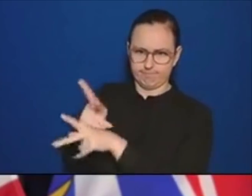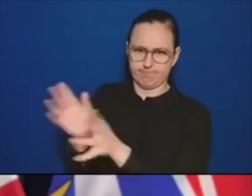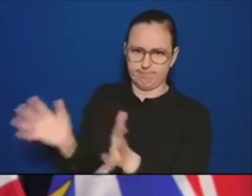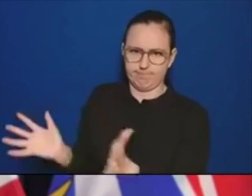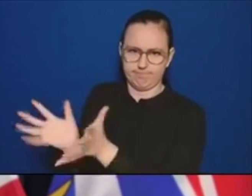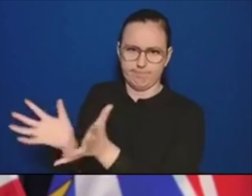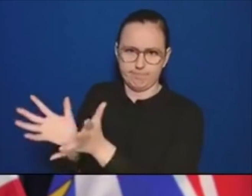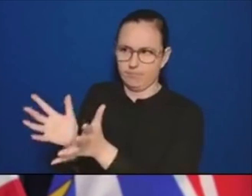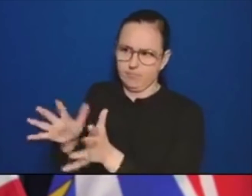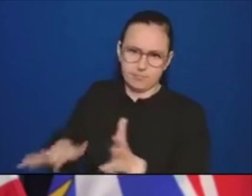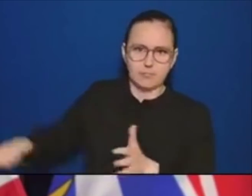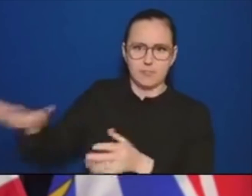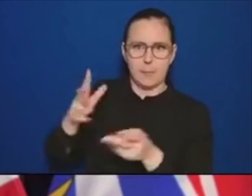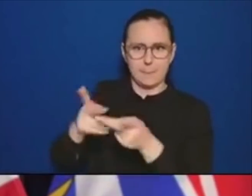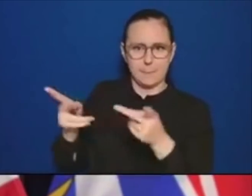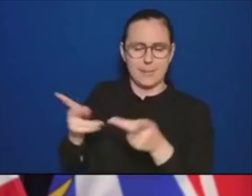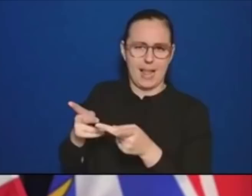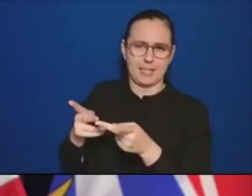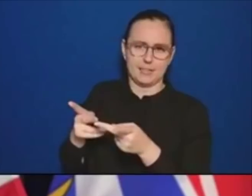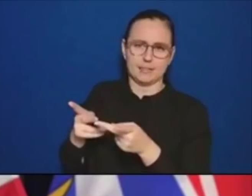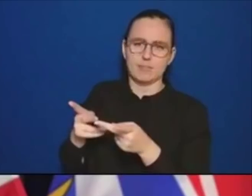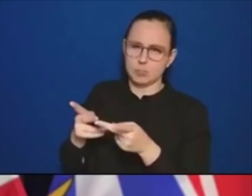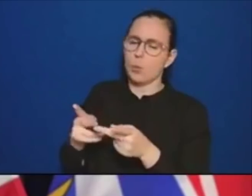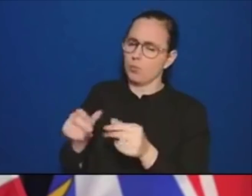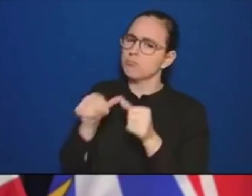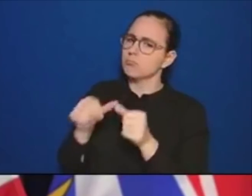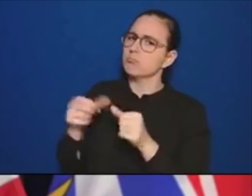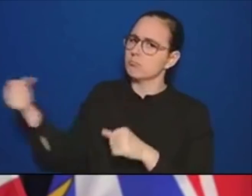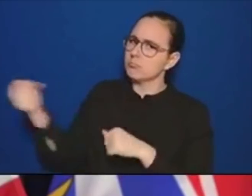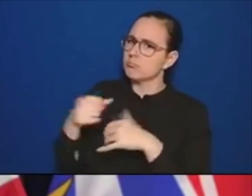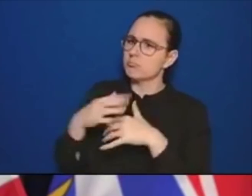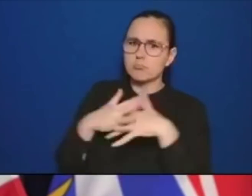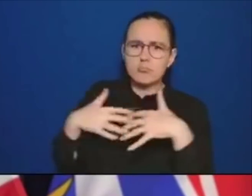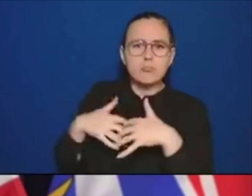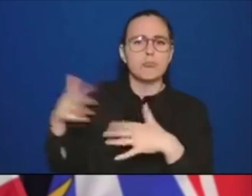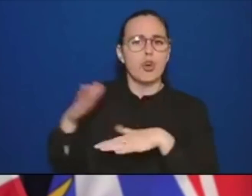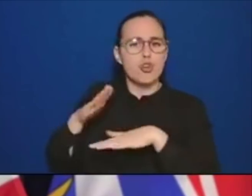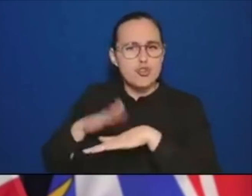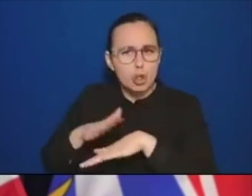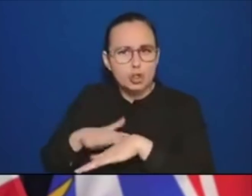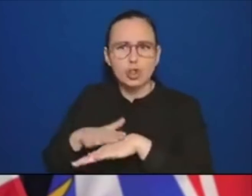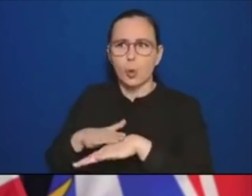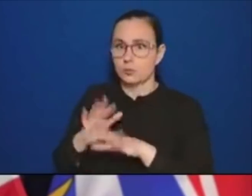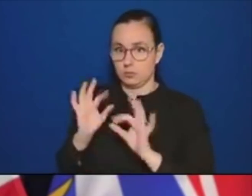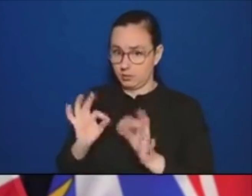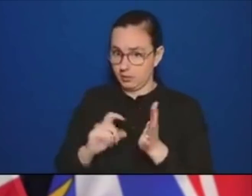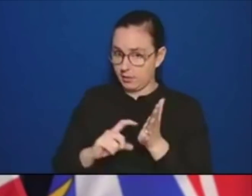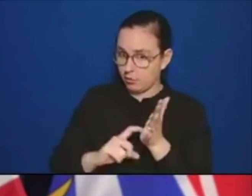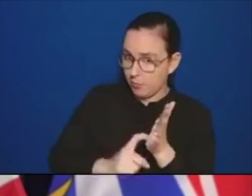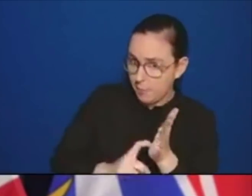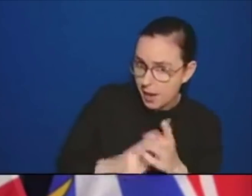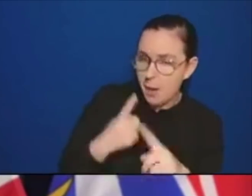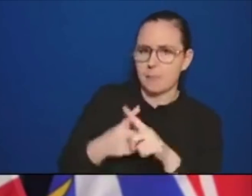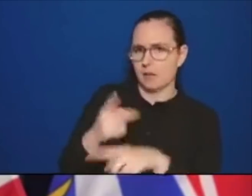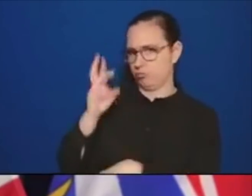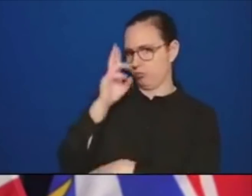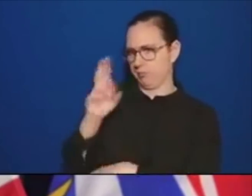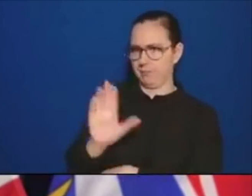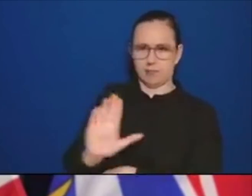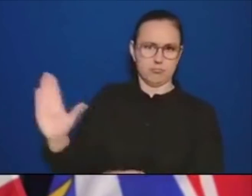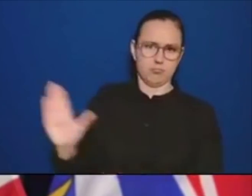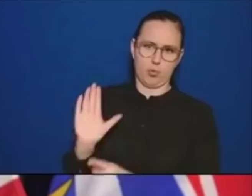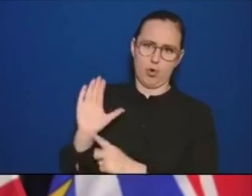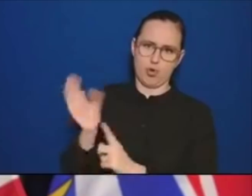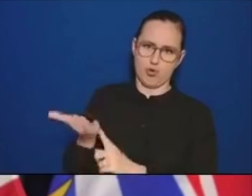these consulting services from communities as we repair our infrastructure. Some of the Indigenous communities that were not